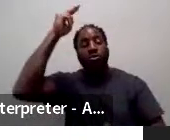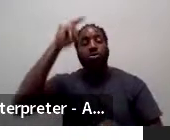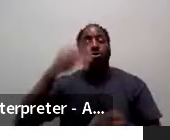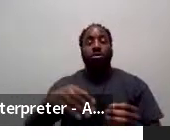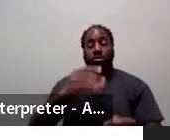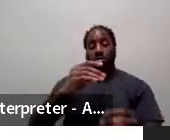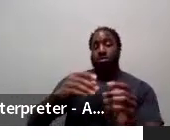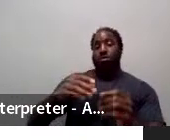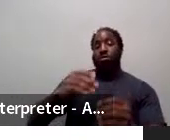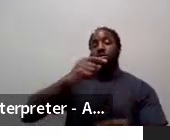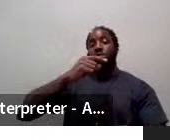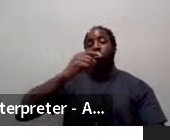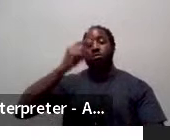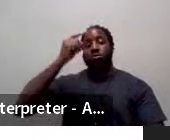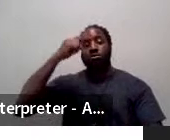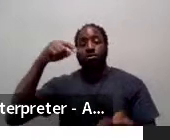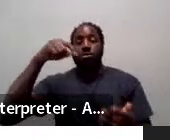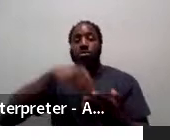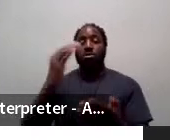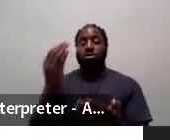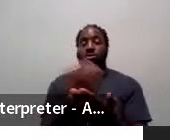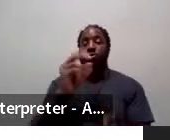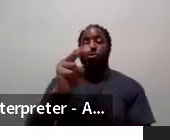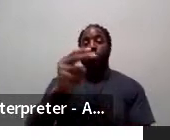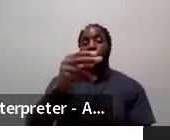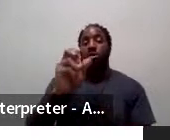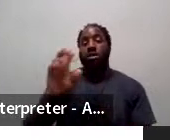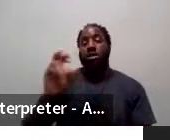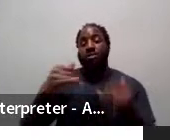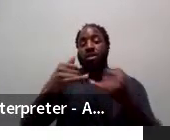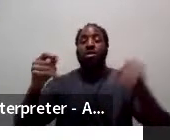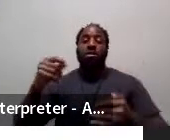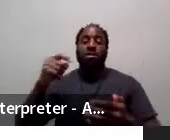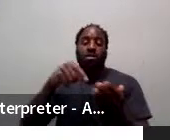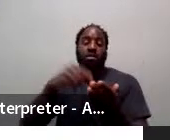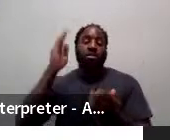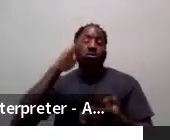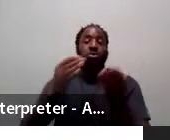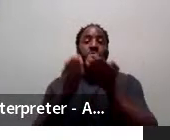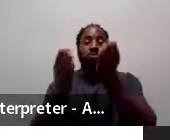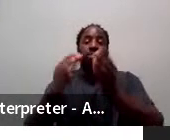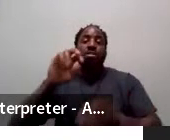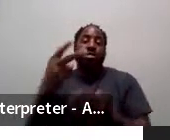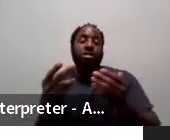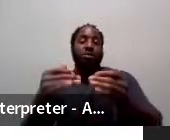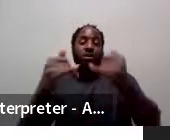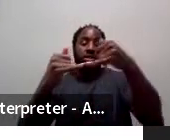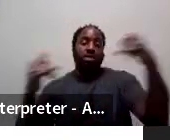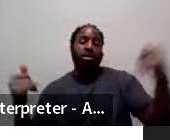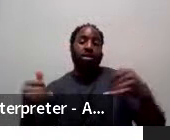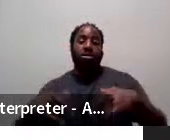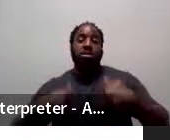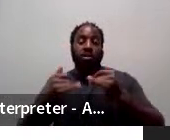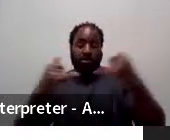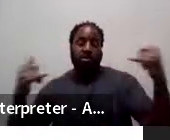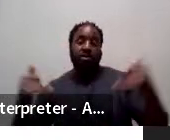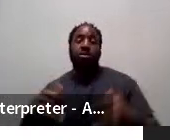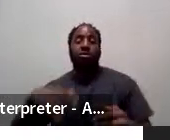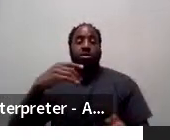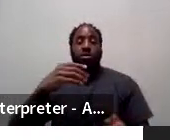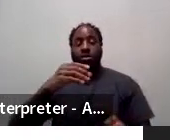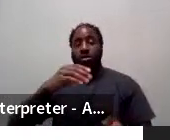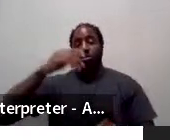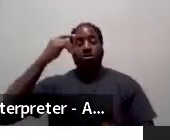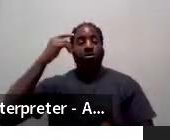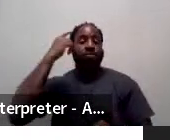Manhattan for this New Haven line. This is going to provide a secondary lifeline. And as we've seen in severe weather